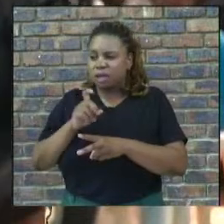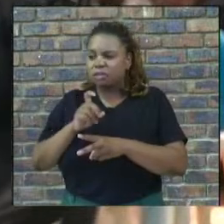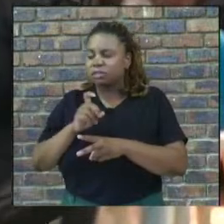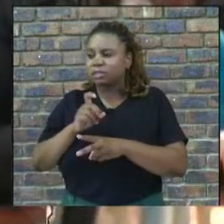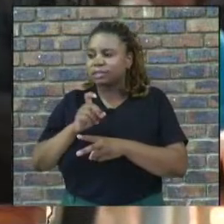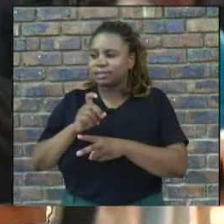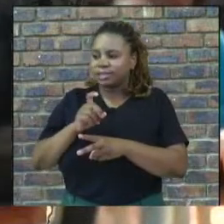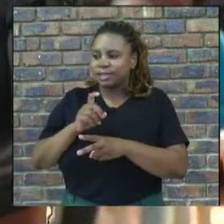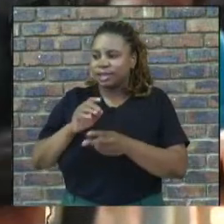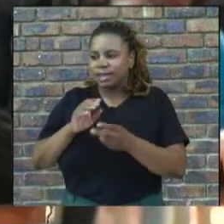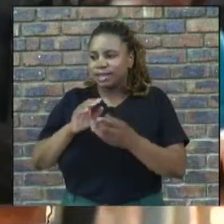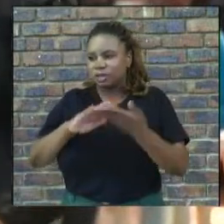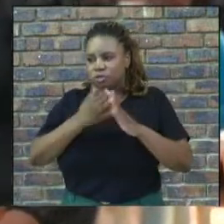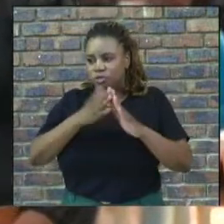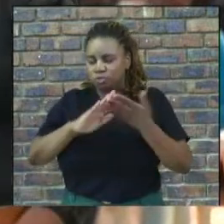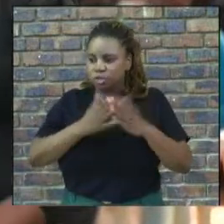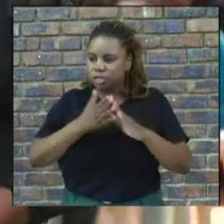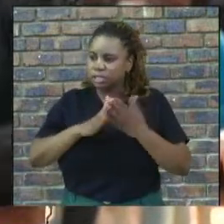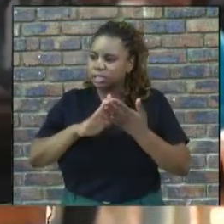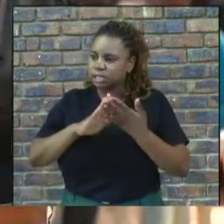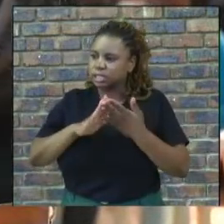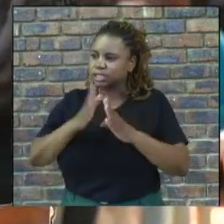shop ka hara kasi ya rona